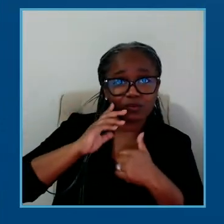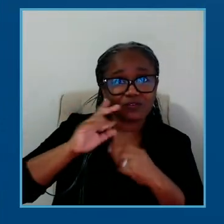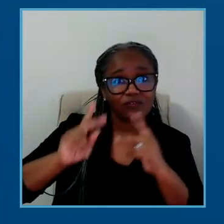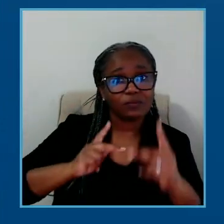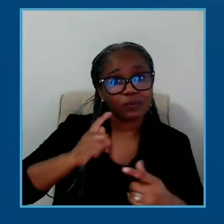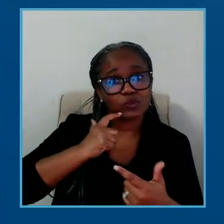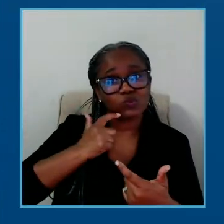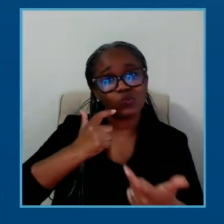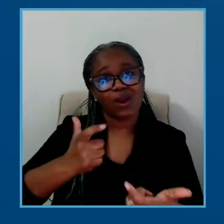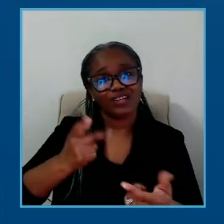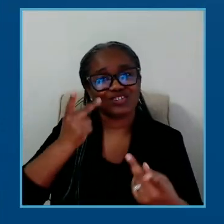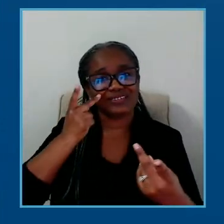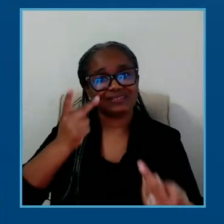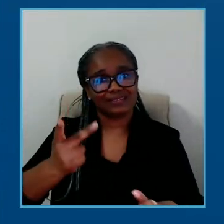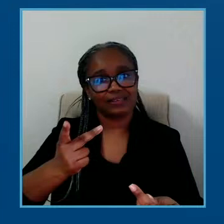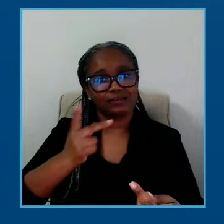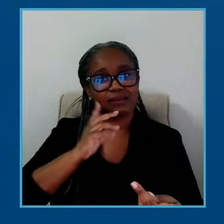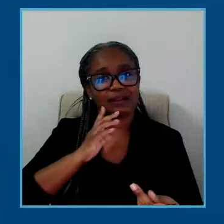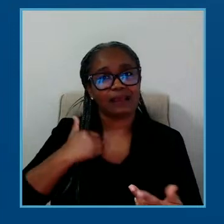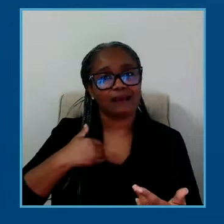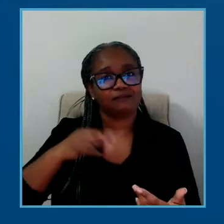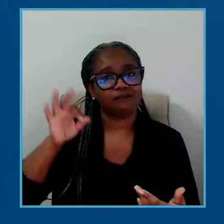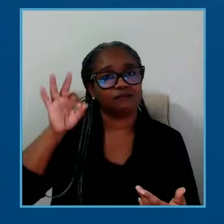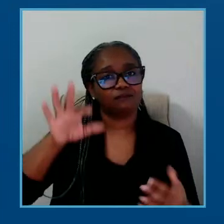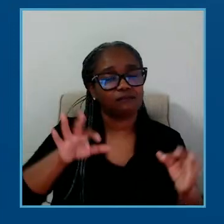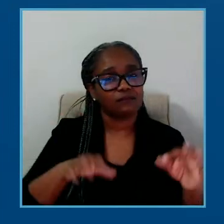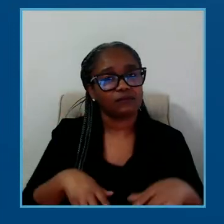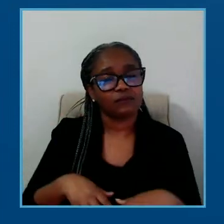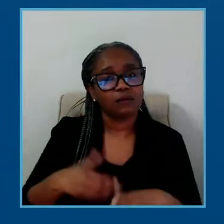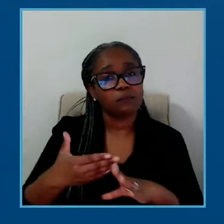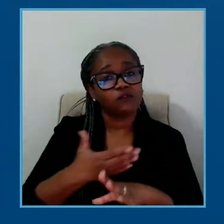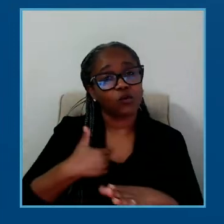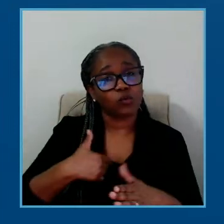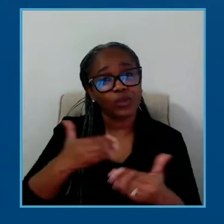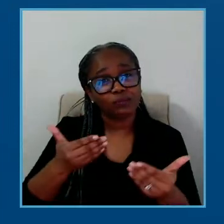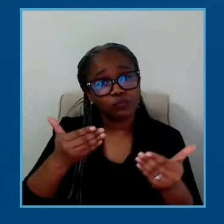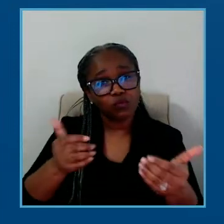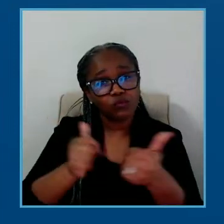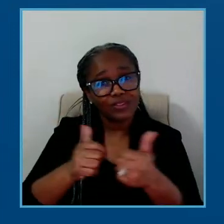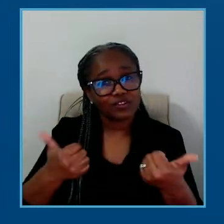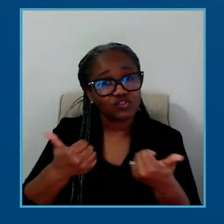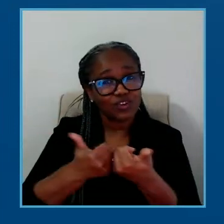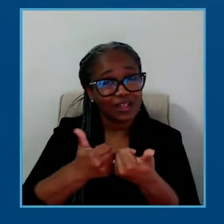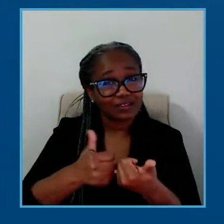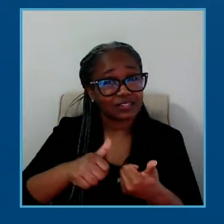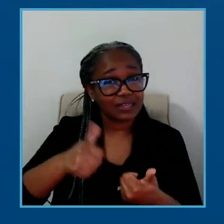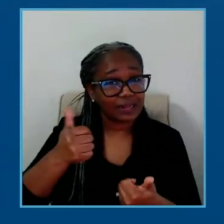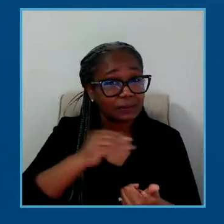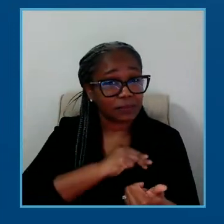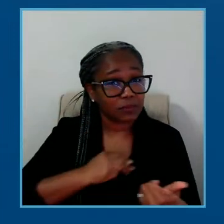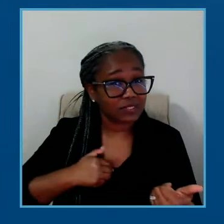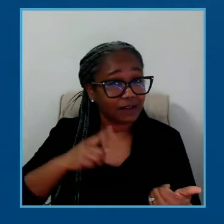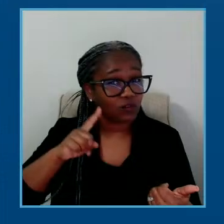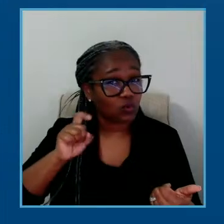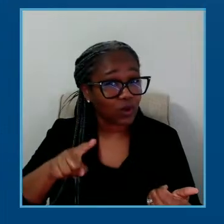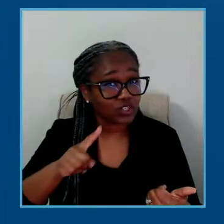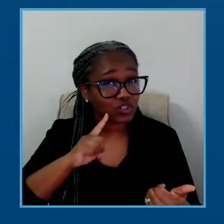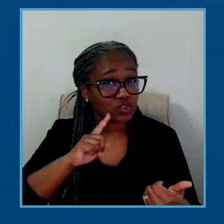we move to the challenge, do any members have any questions? If so, please raise your hand via Zoom.